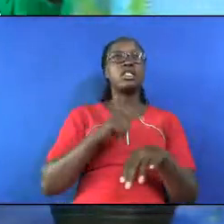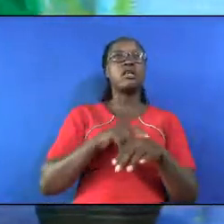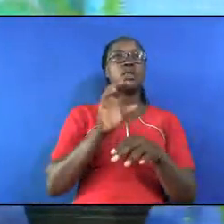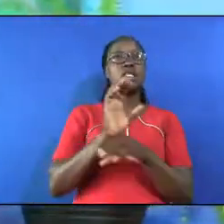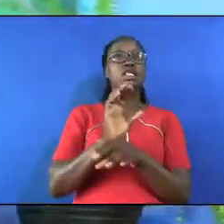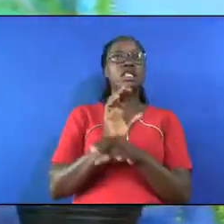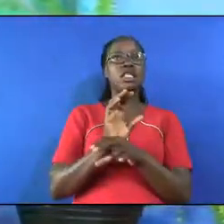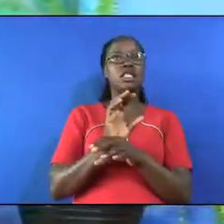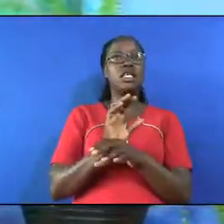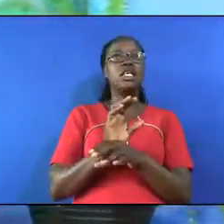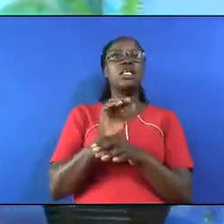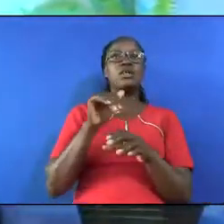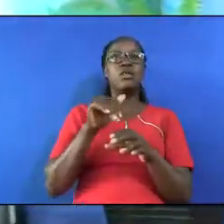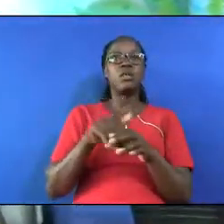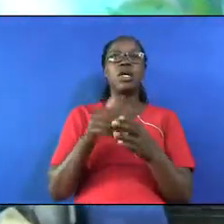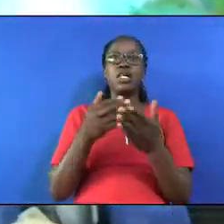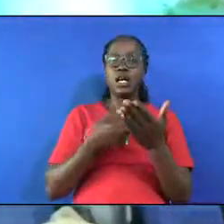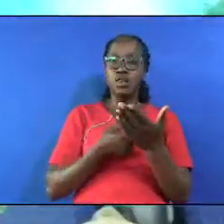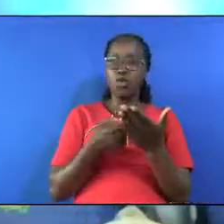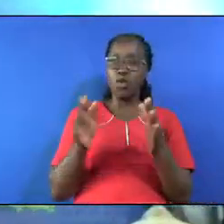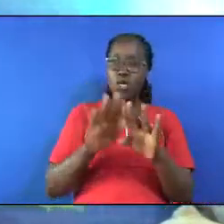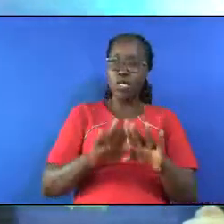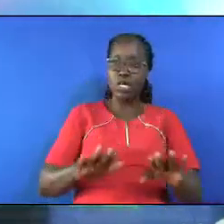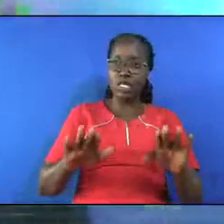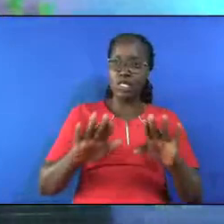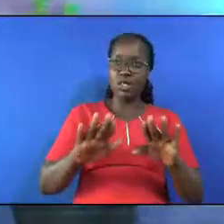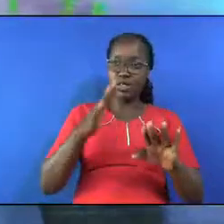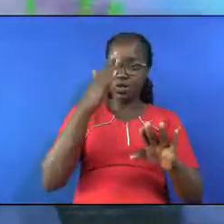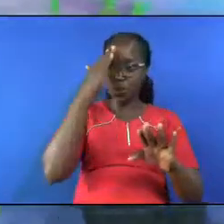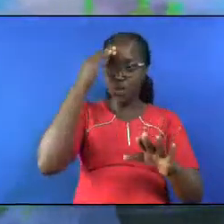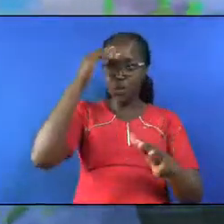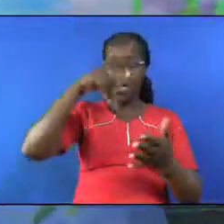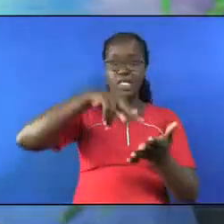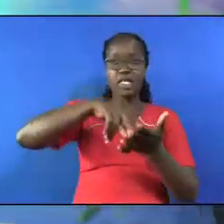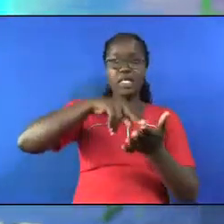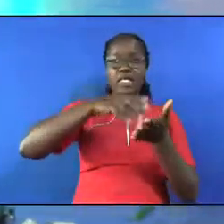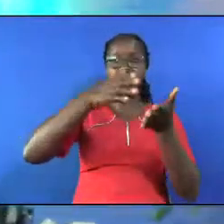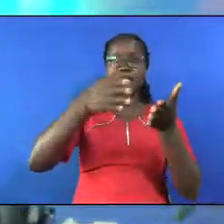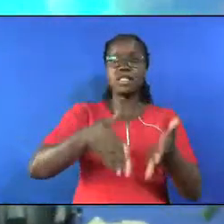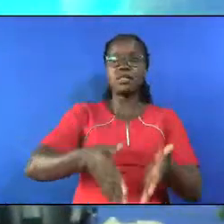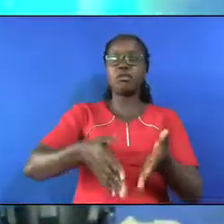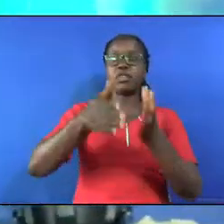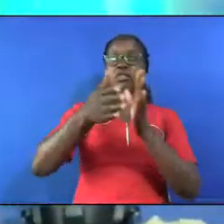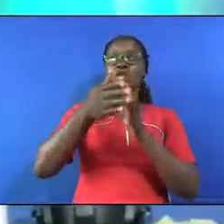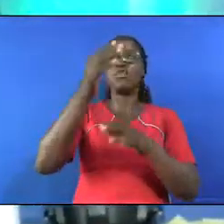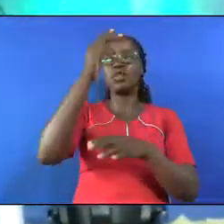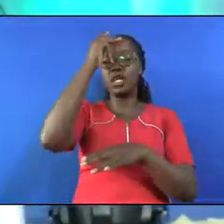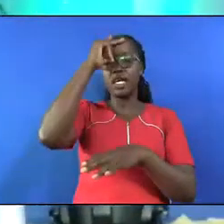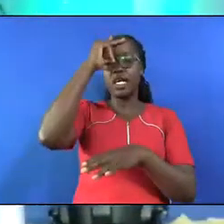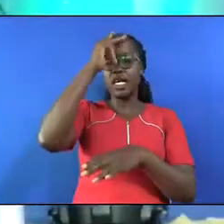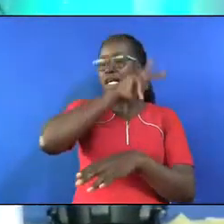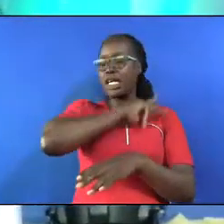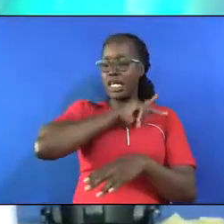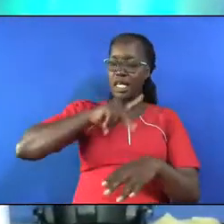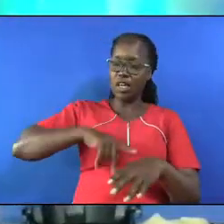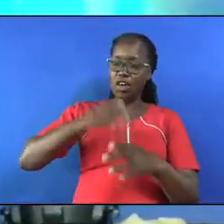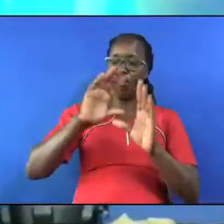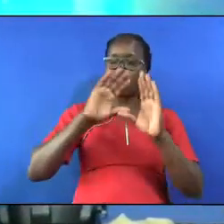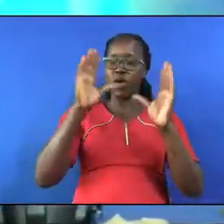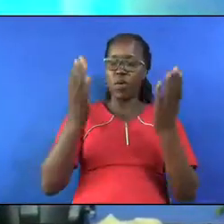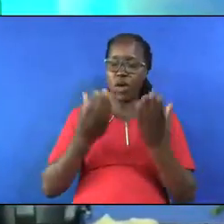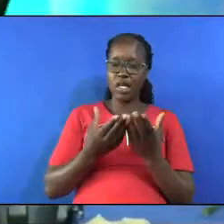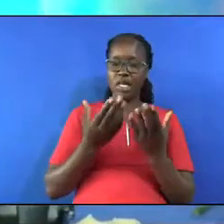church, we are on holy ground, because we are standing in the presence of the King of the universe.